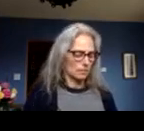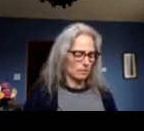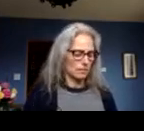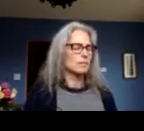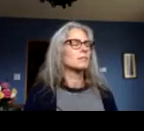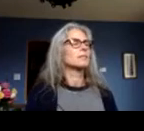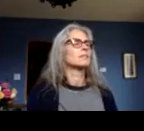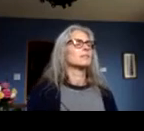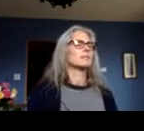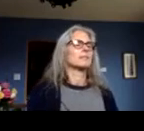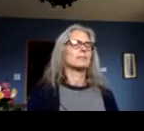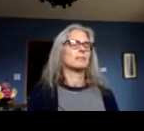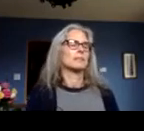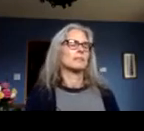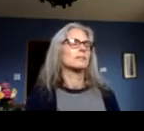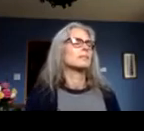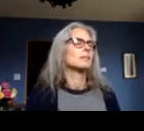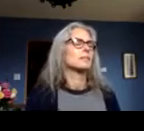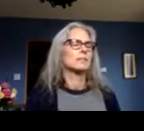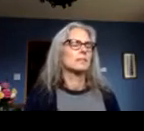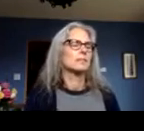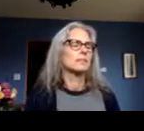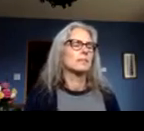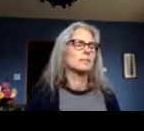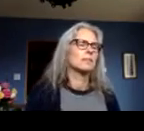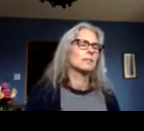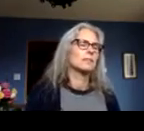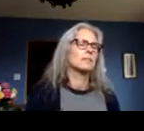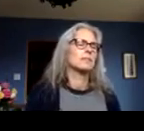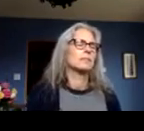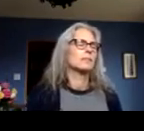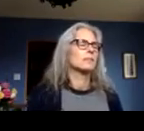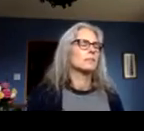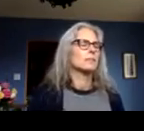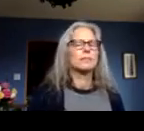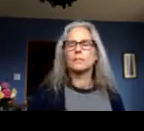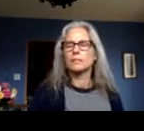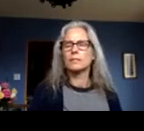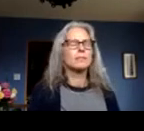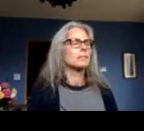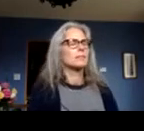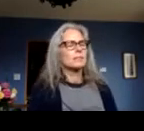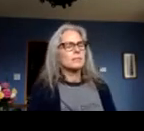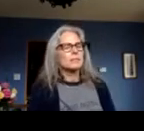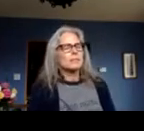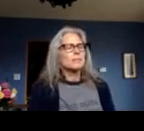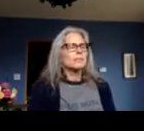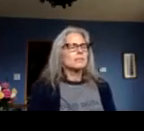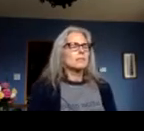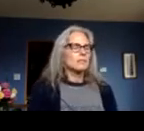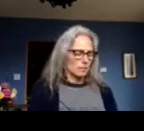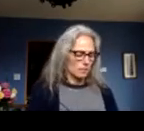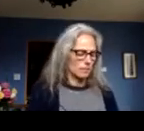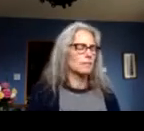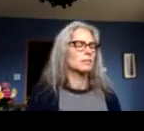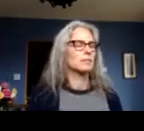Culture to curate a space, a collection, and then post it to the classroom. Yes, draft storybooks, having students